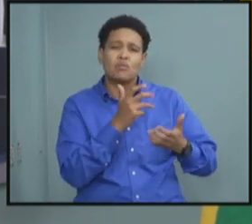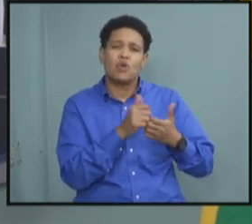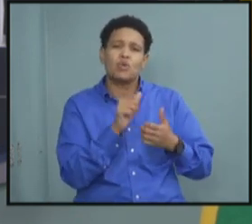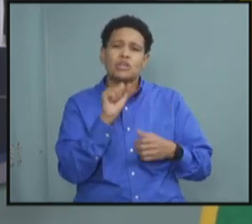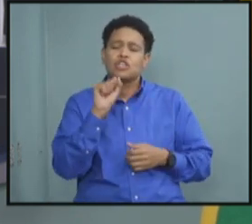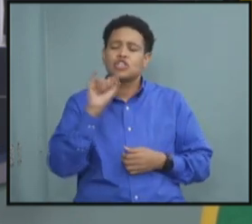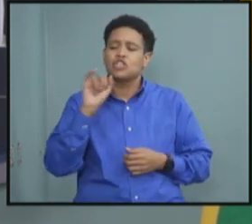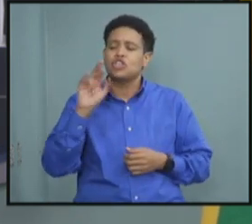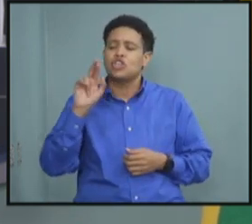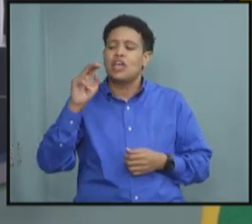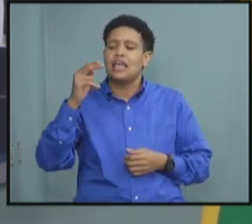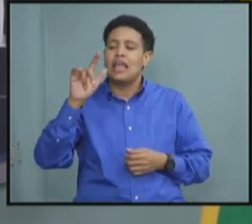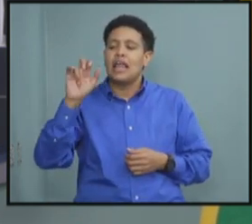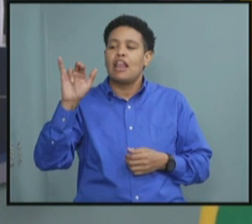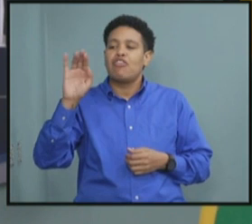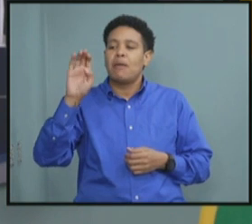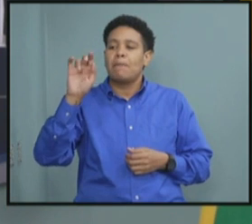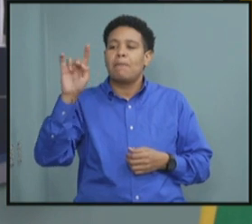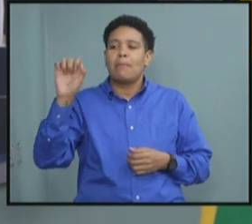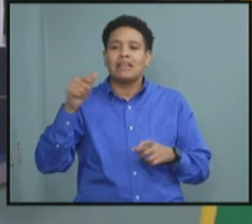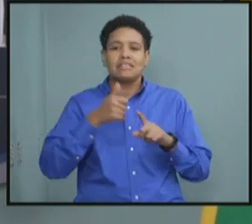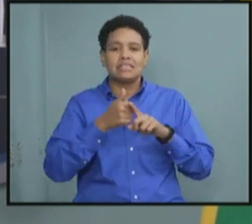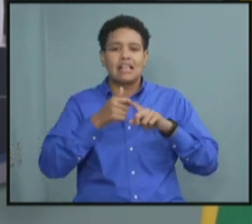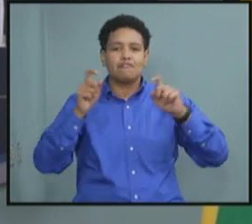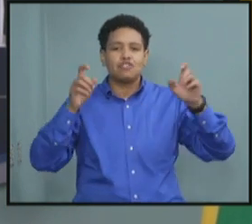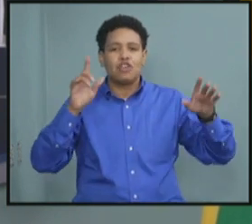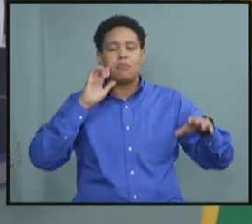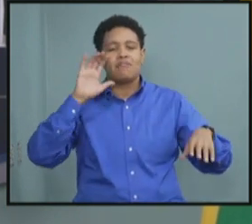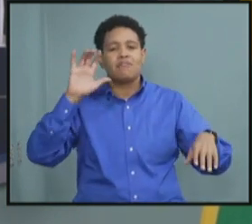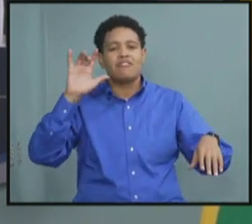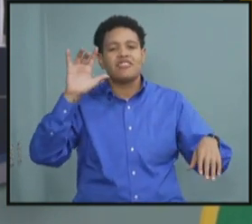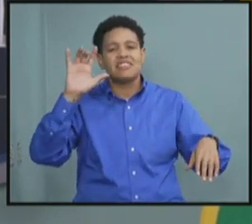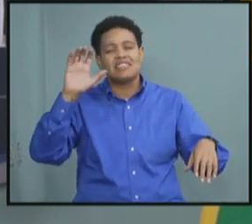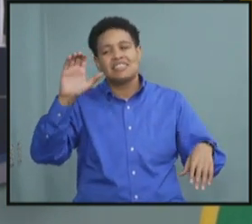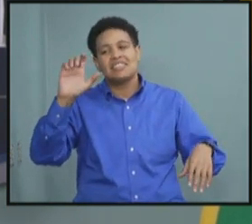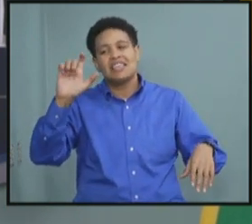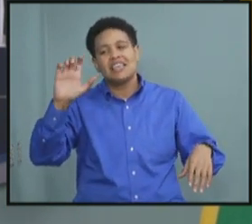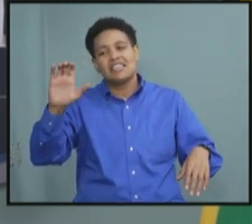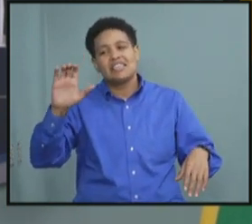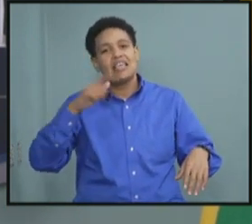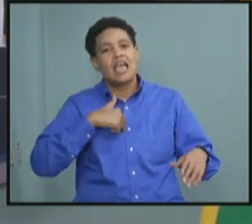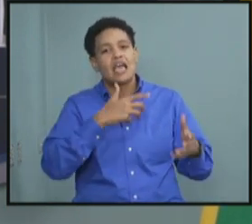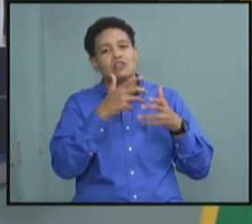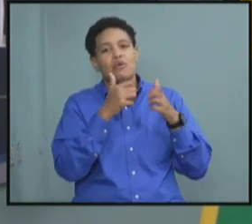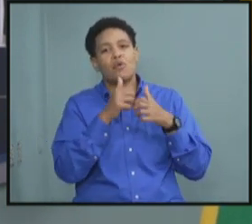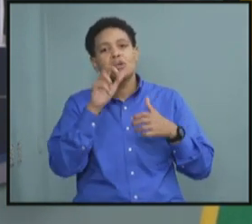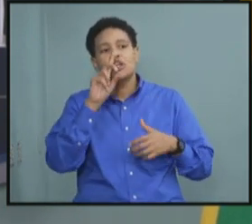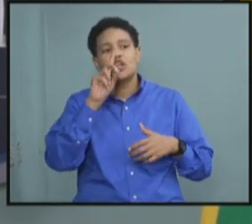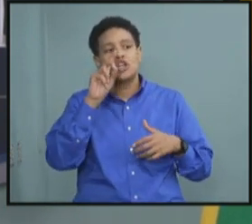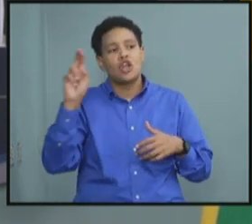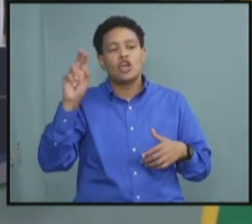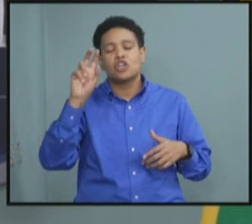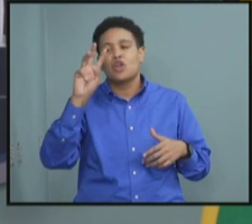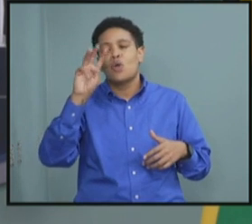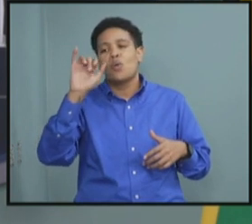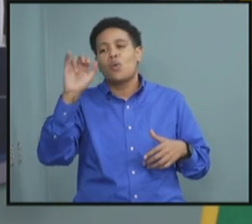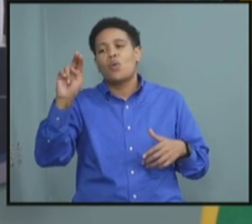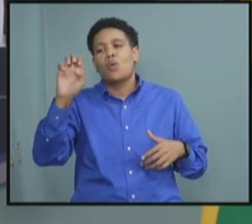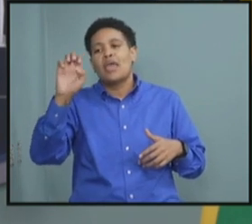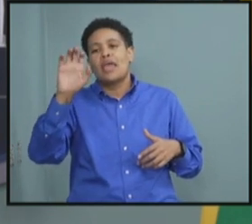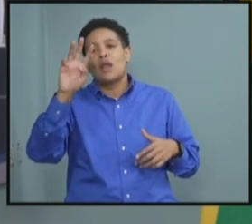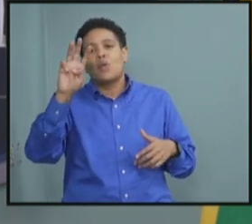Hilary Beckles, who is the chairman of CXC. I also spoke to Dr. Wayne Wesley, who is